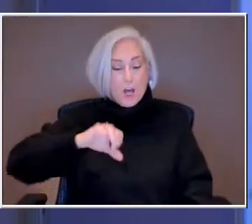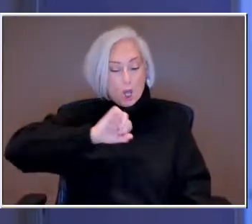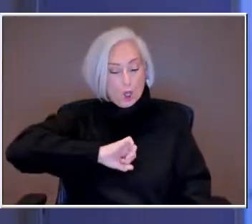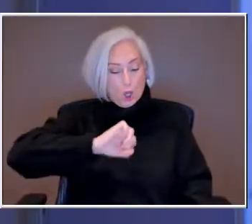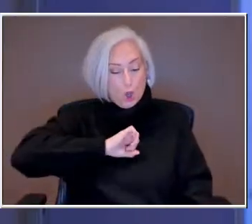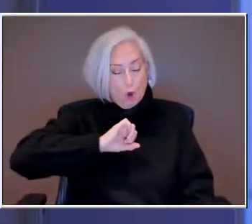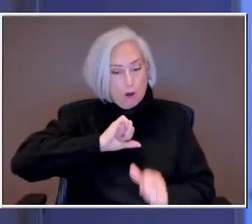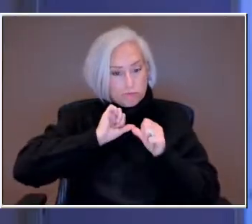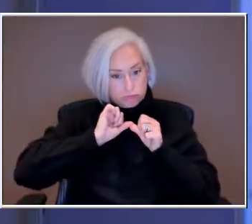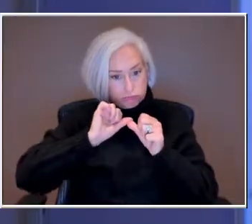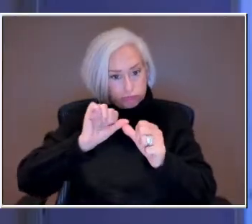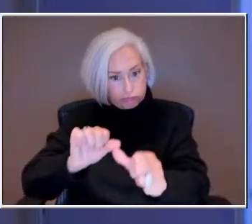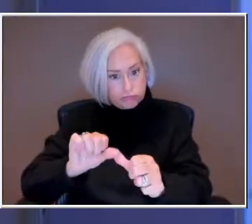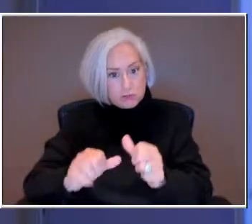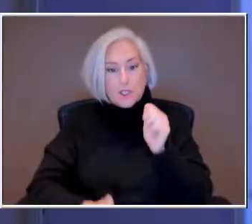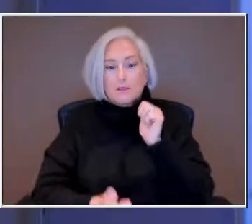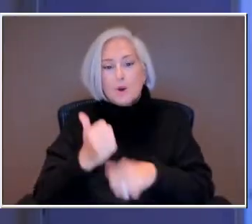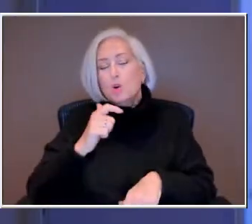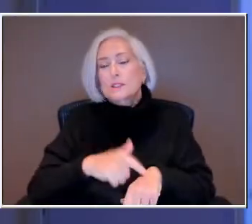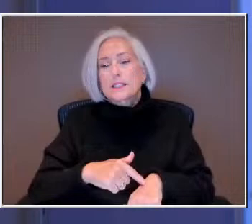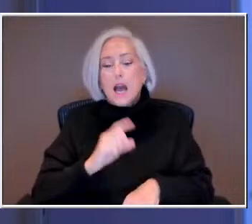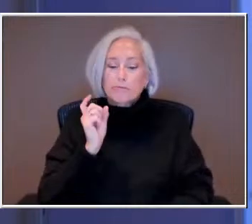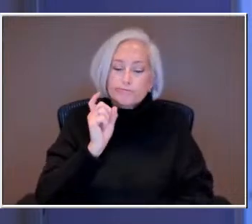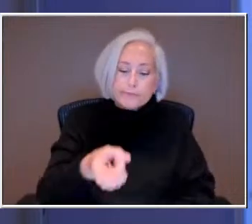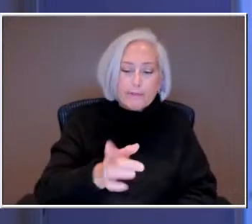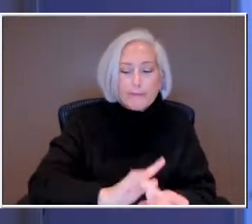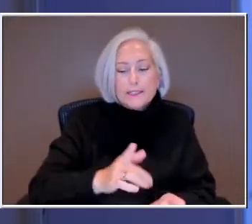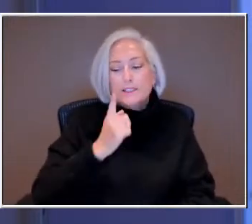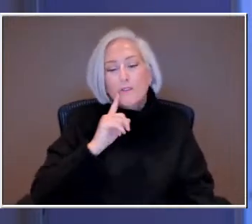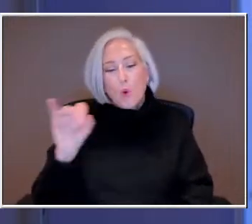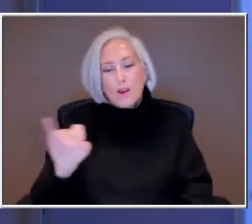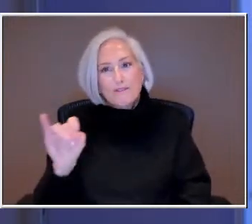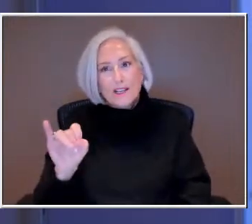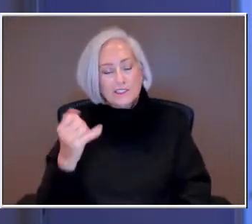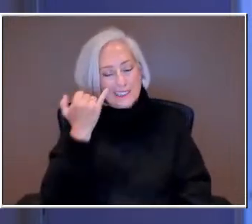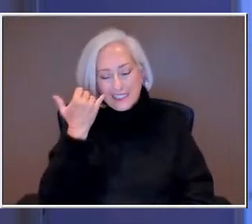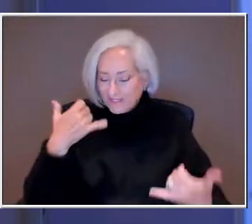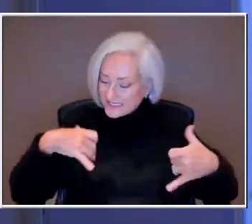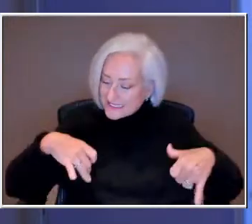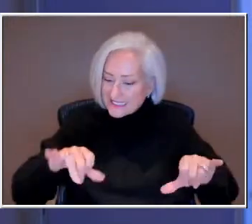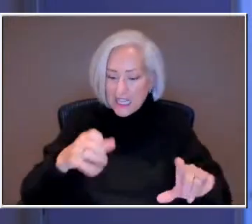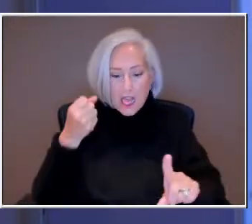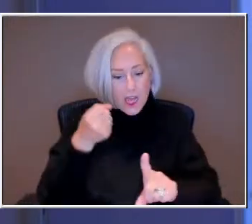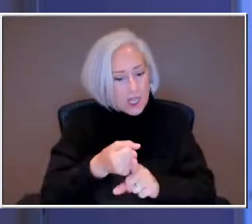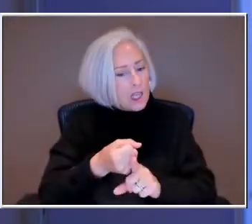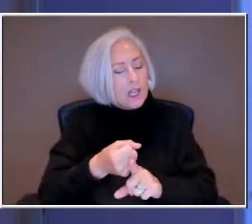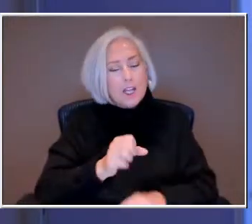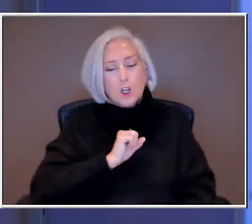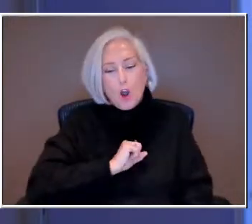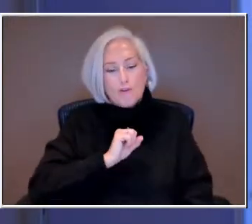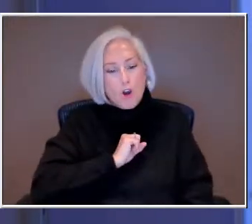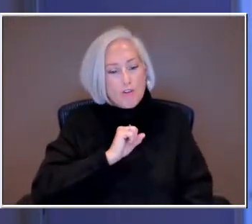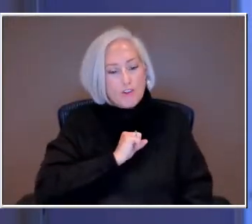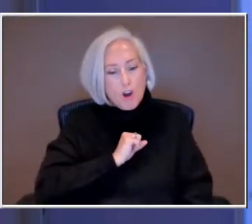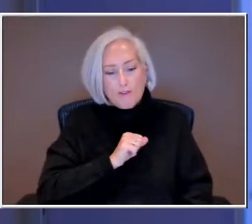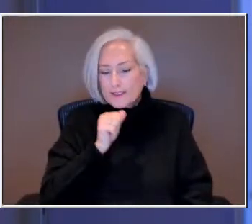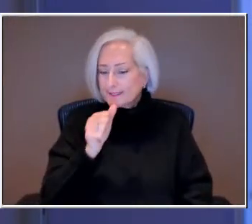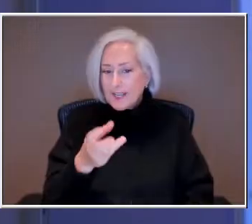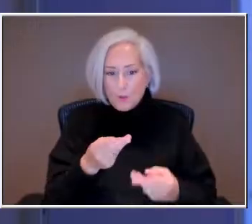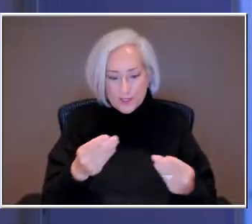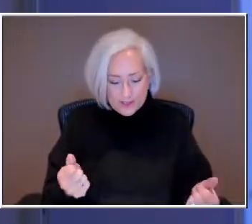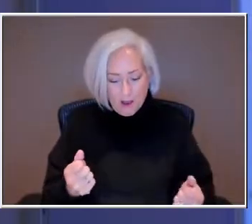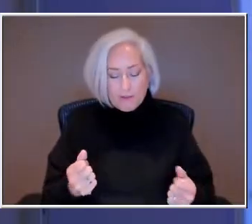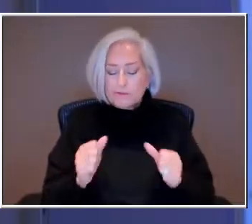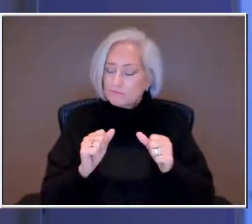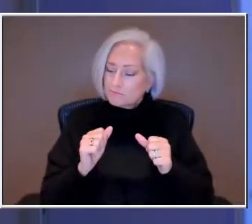they're treated for an infection. If that's not resolving, then it's important to kind of pursue that further with your primary care doctor. And as Jenny